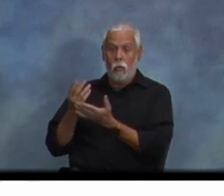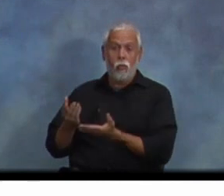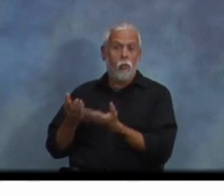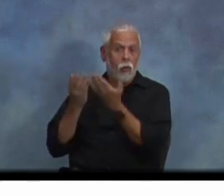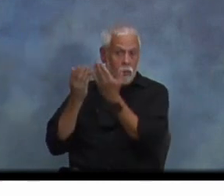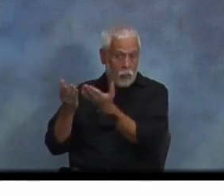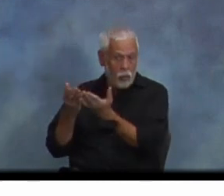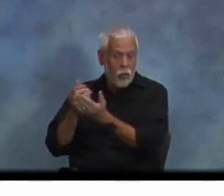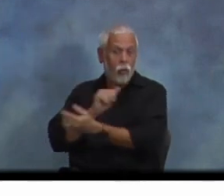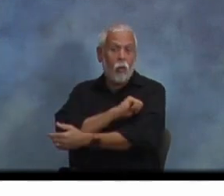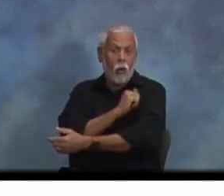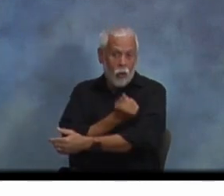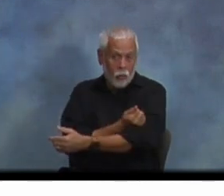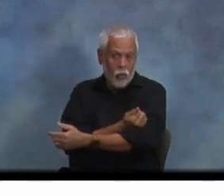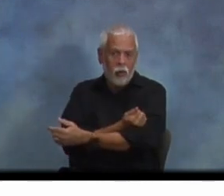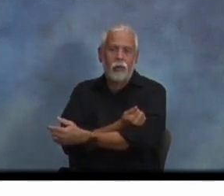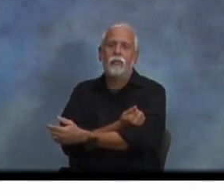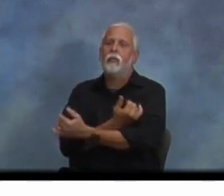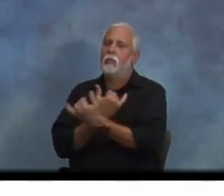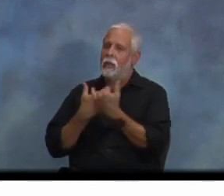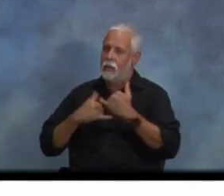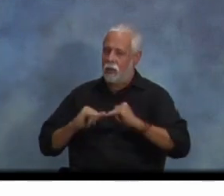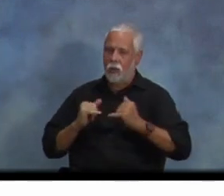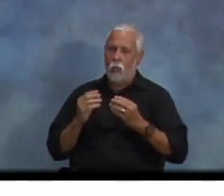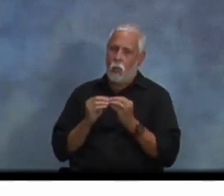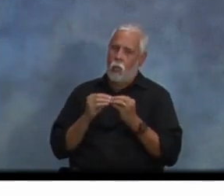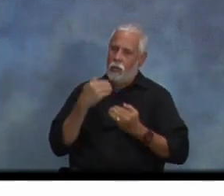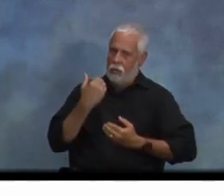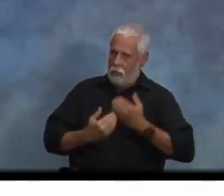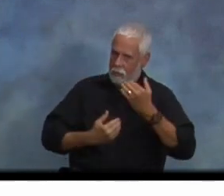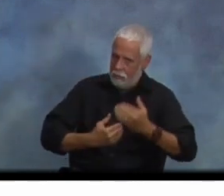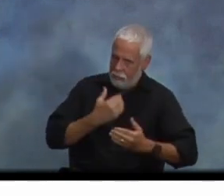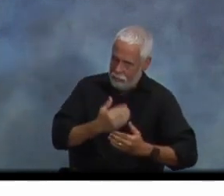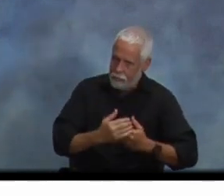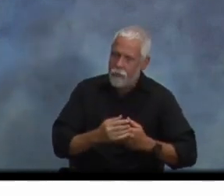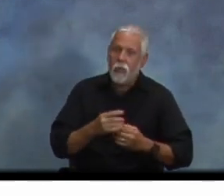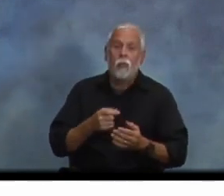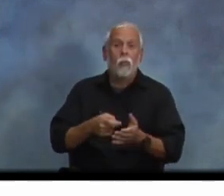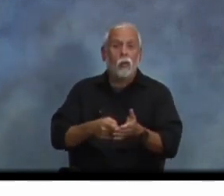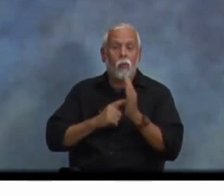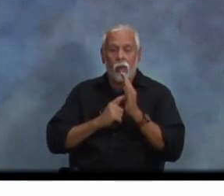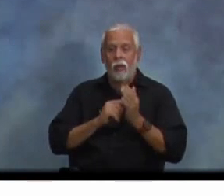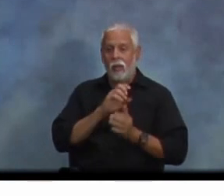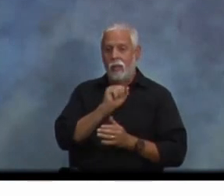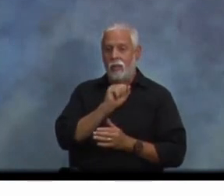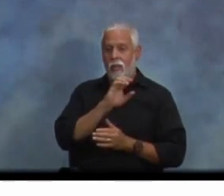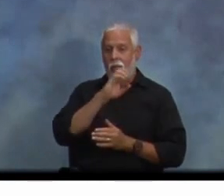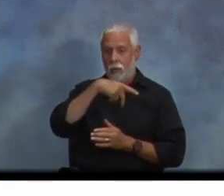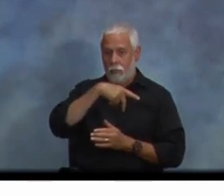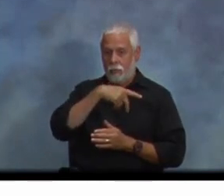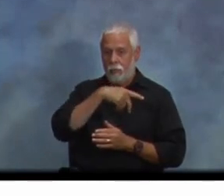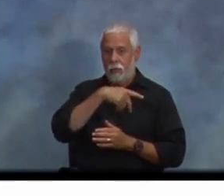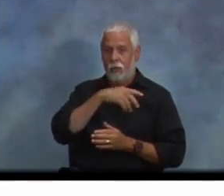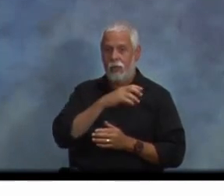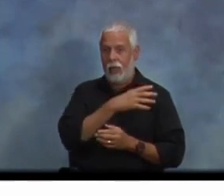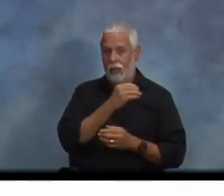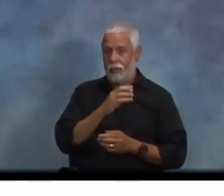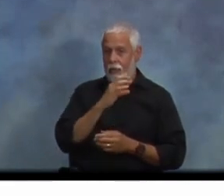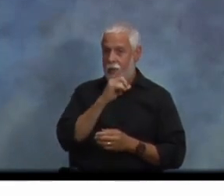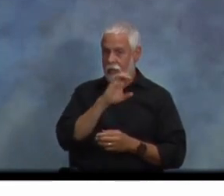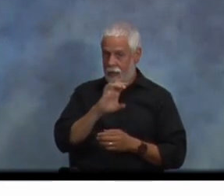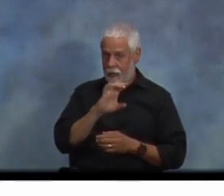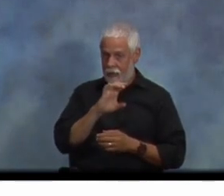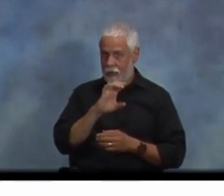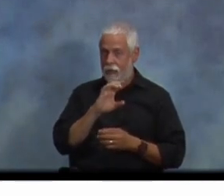recommendation for authorization, we still have other steps to go. It still will require the ACIP and the CDC to